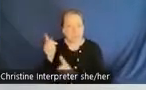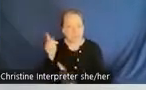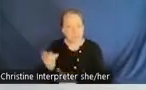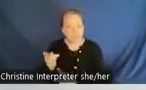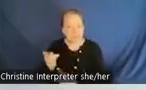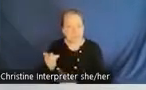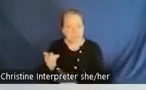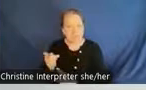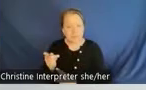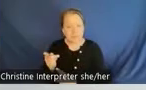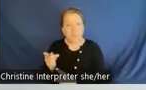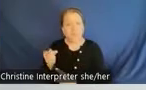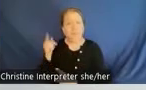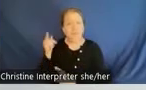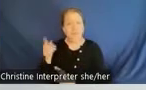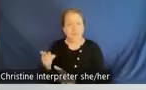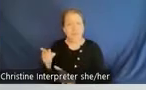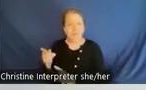put in a